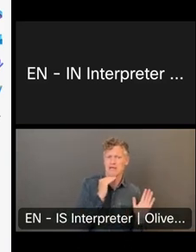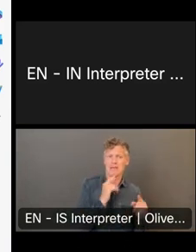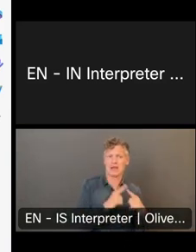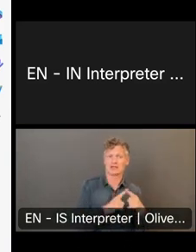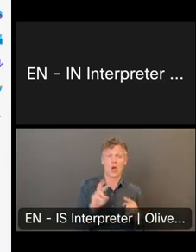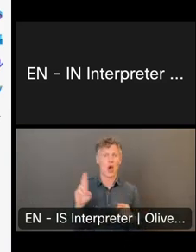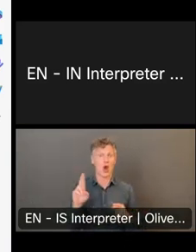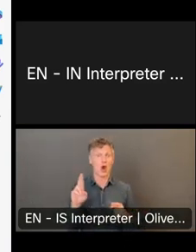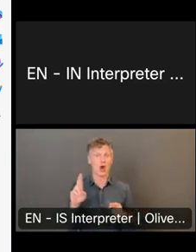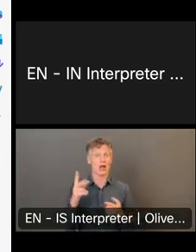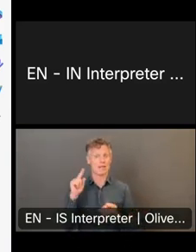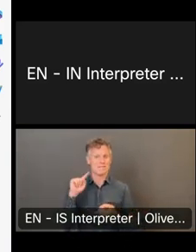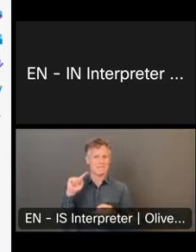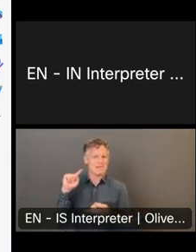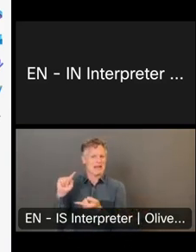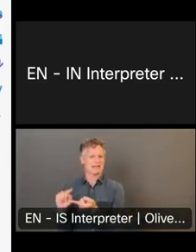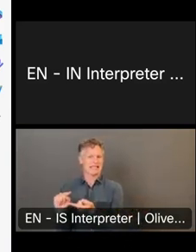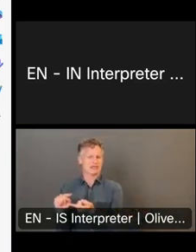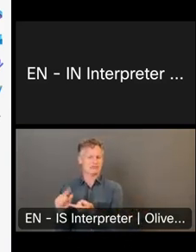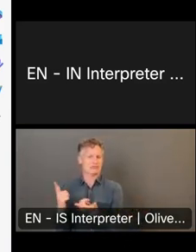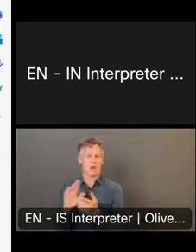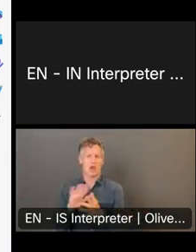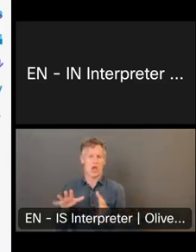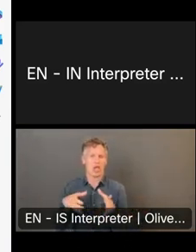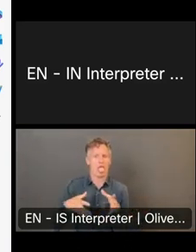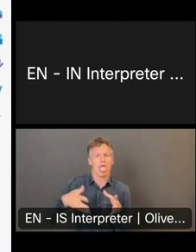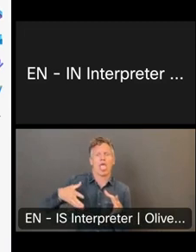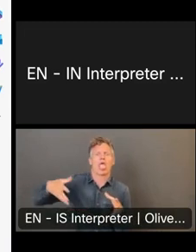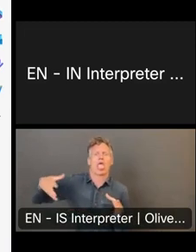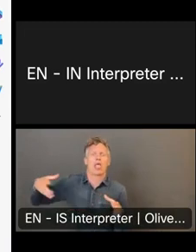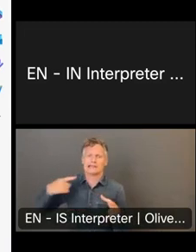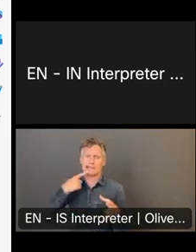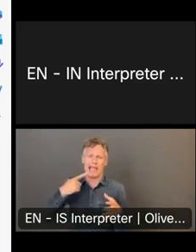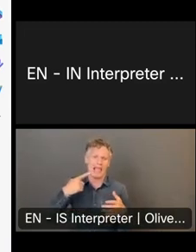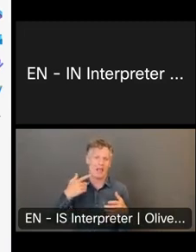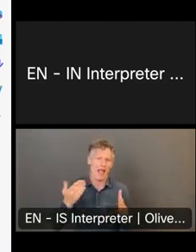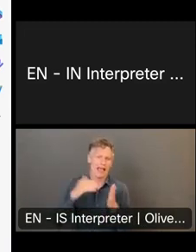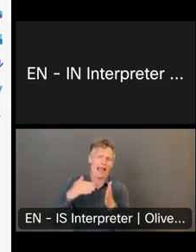of minimization, don't say what you don't need to, don't say too much.